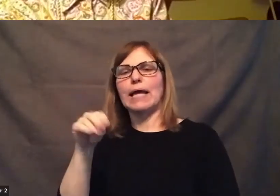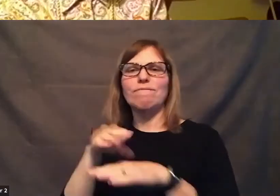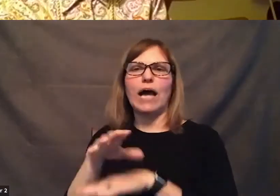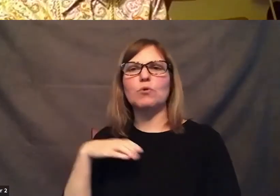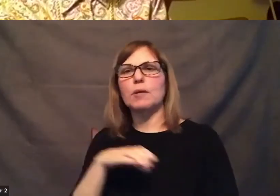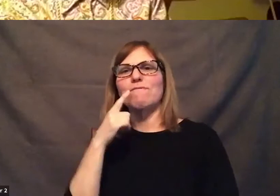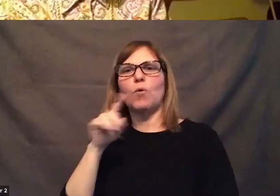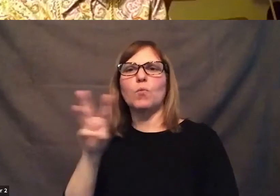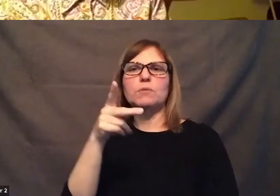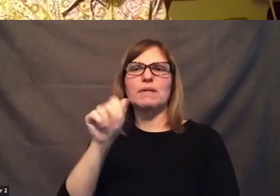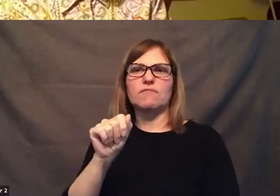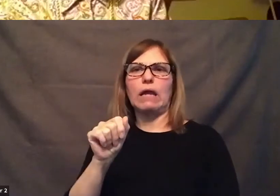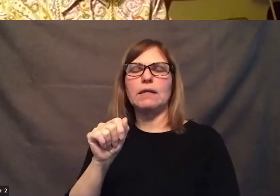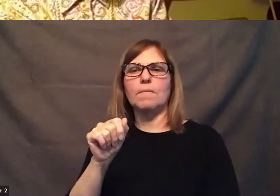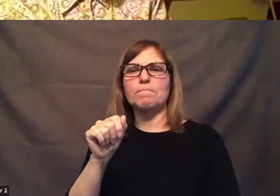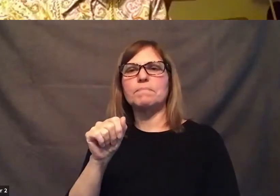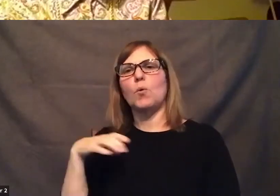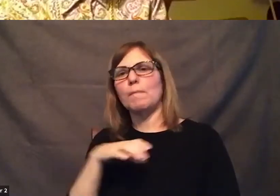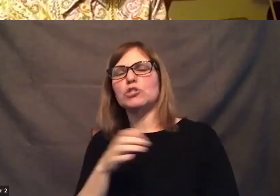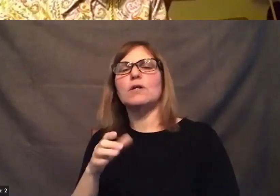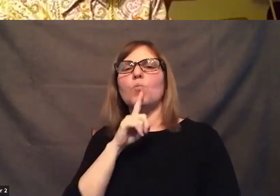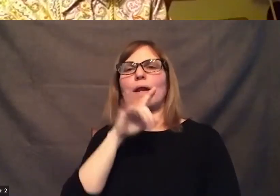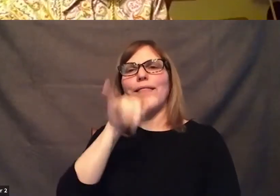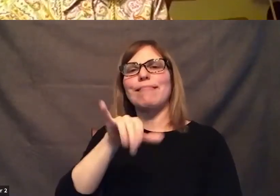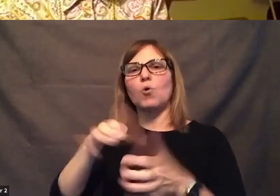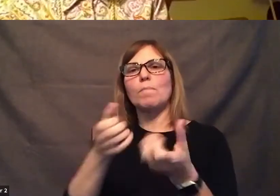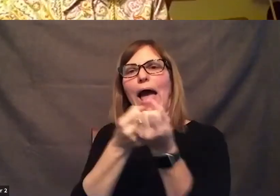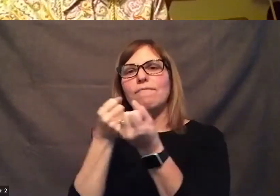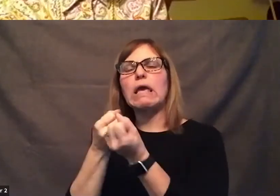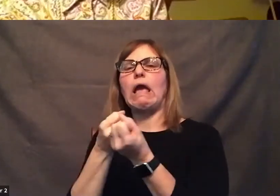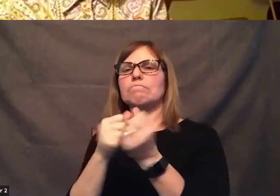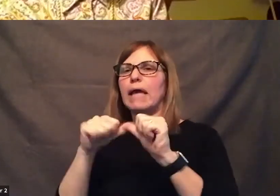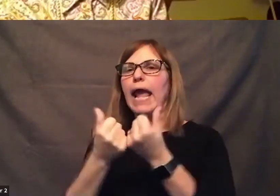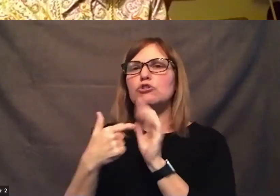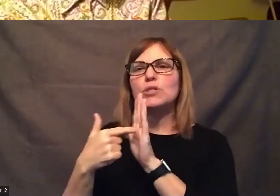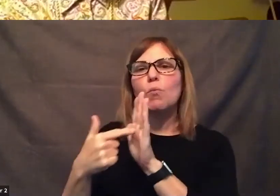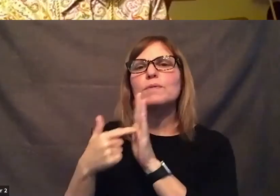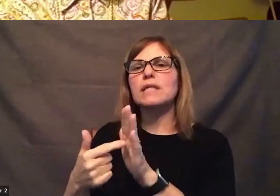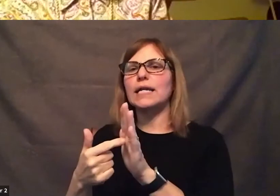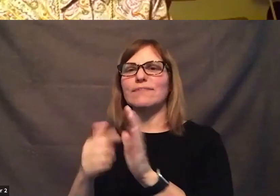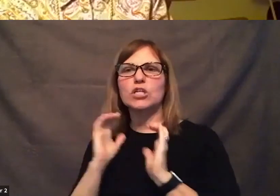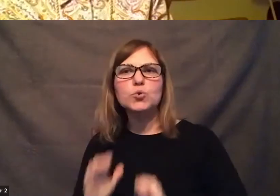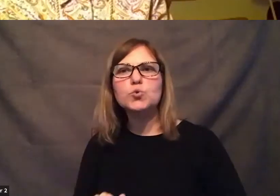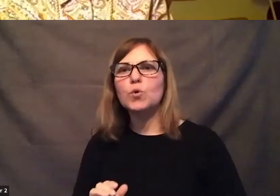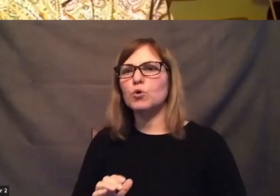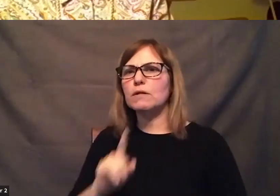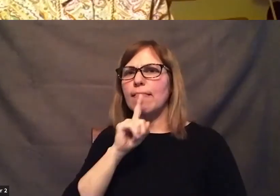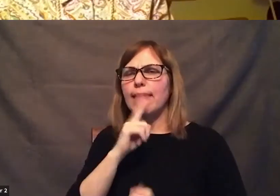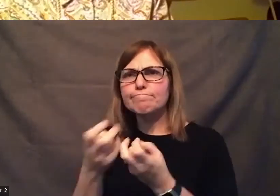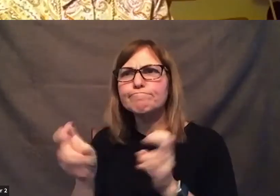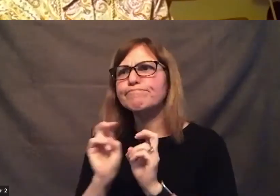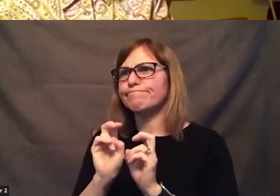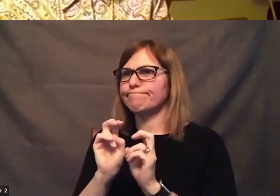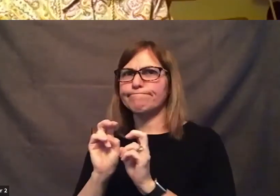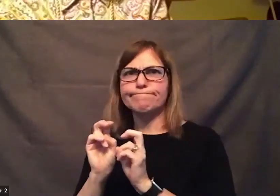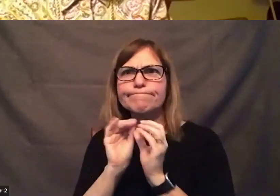Commission. And they were the advocates and consumers and agency representatives that put their heads together and said, what do we want this to